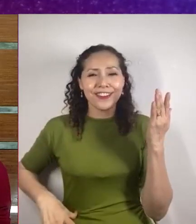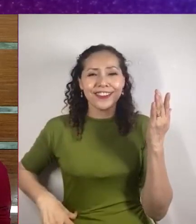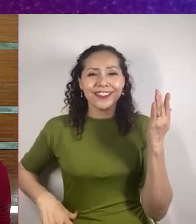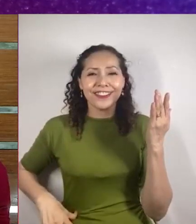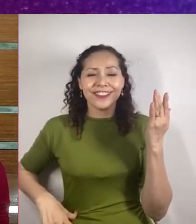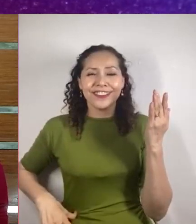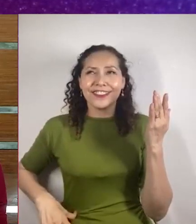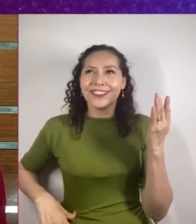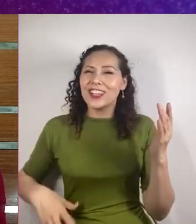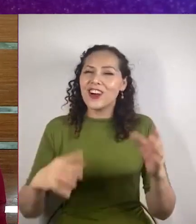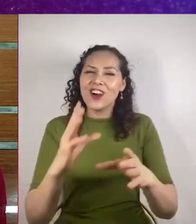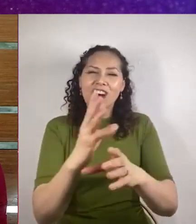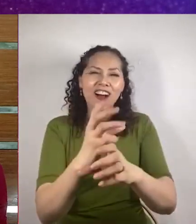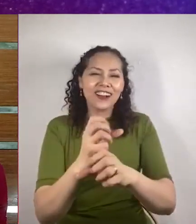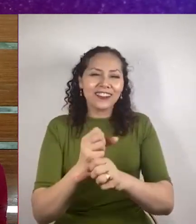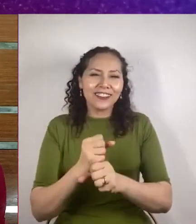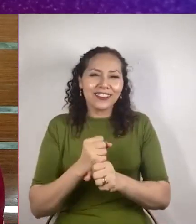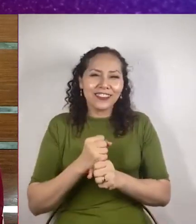Lord. You hold my